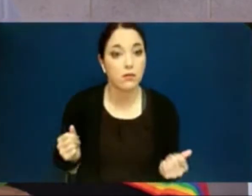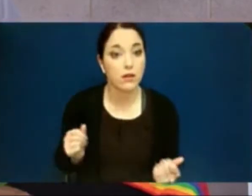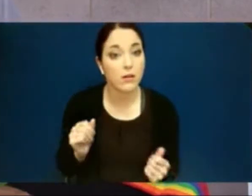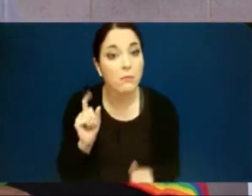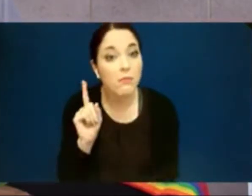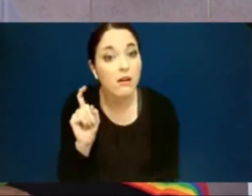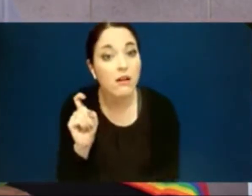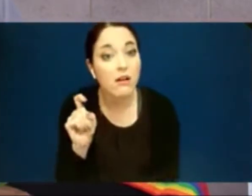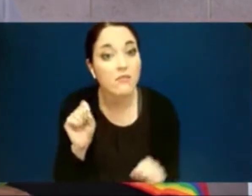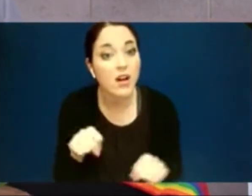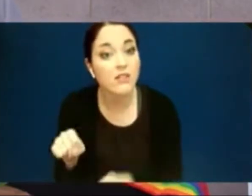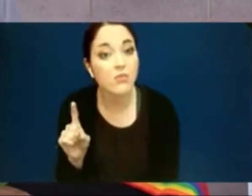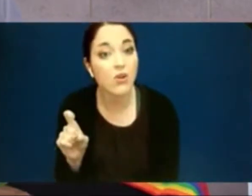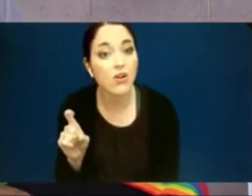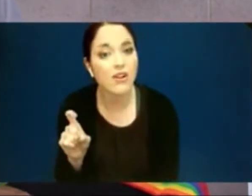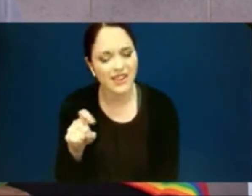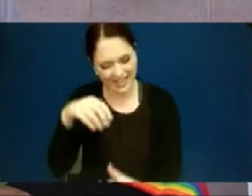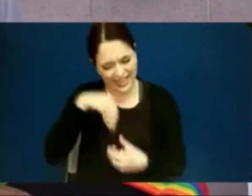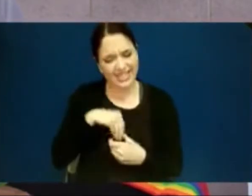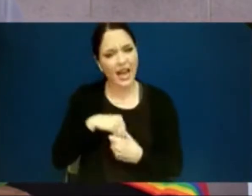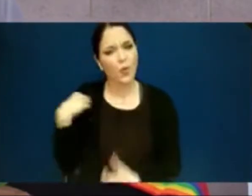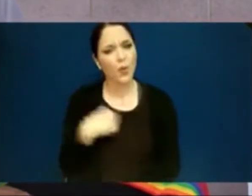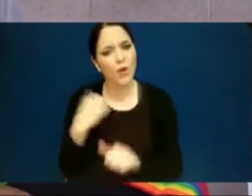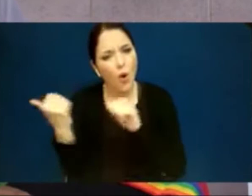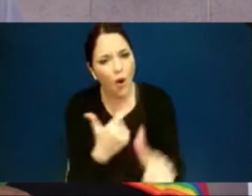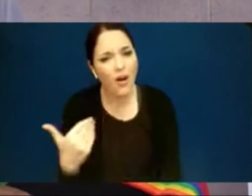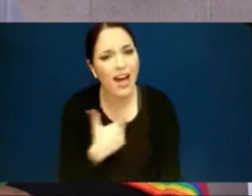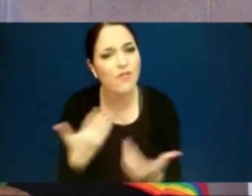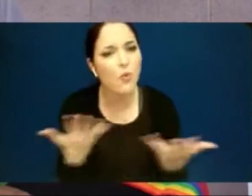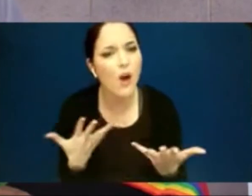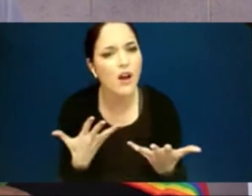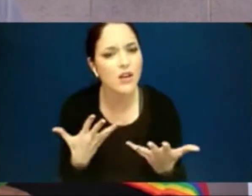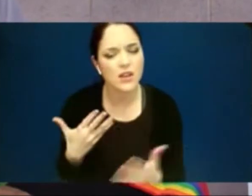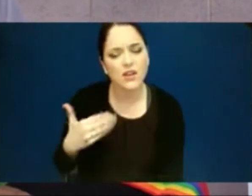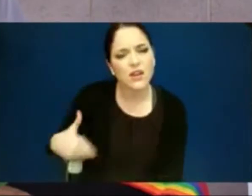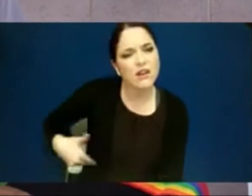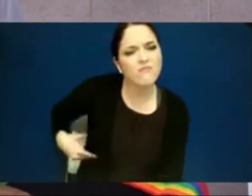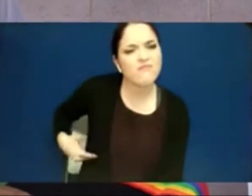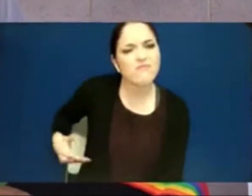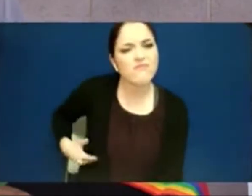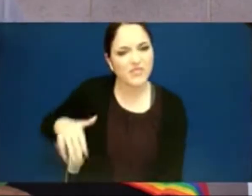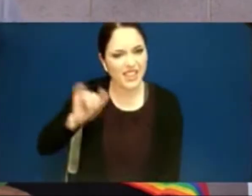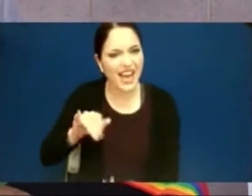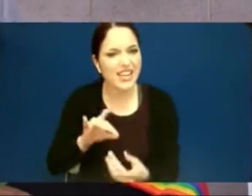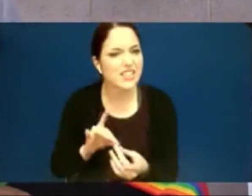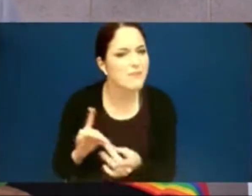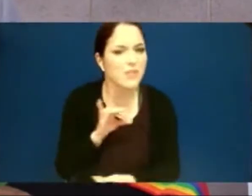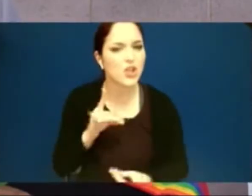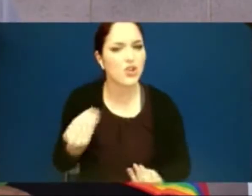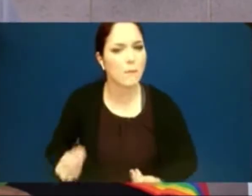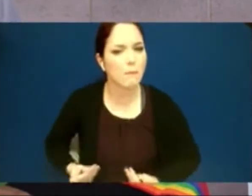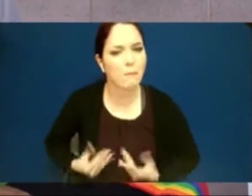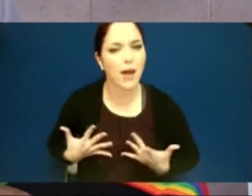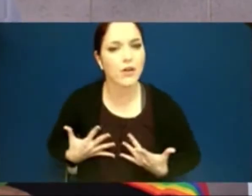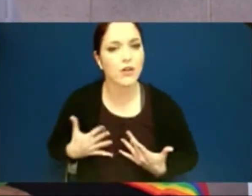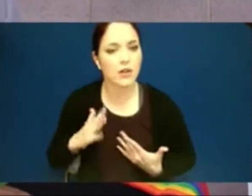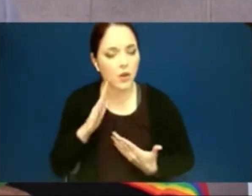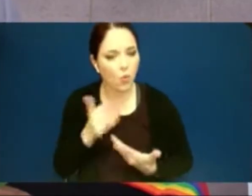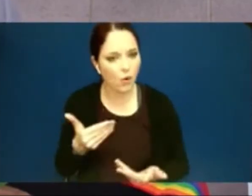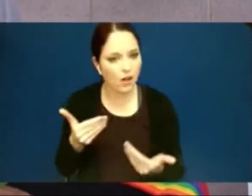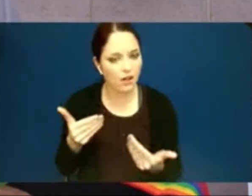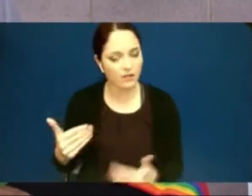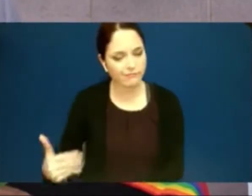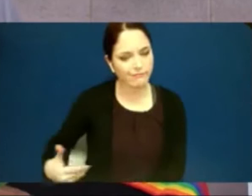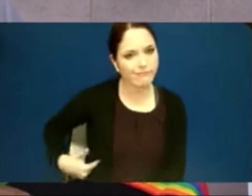speaks peace and calls us by name, and even invites us to claim peace as one of our